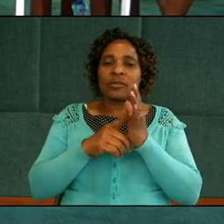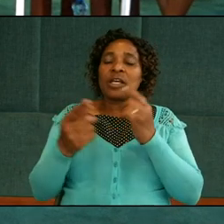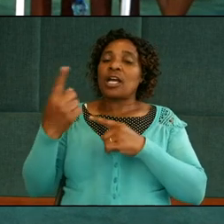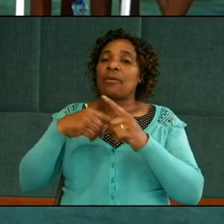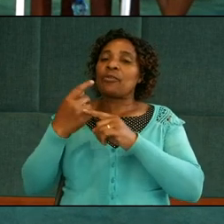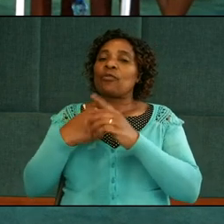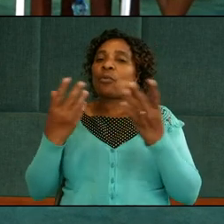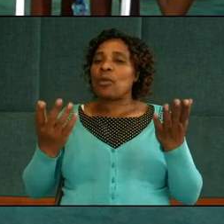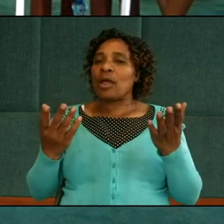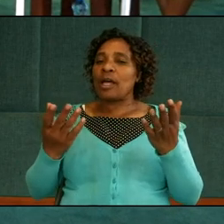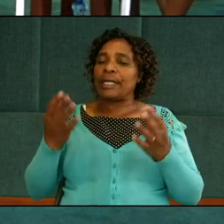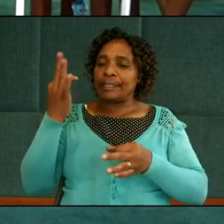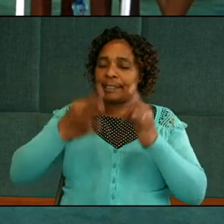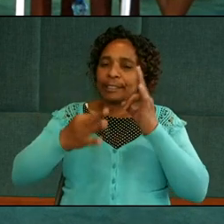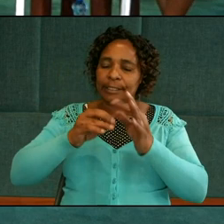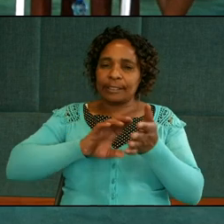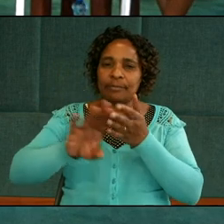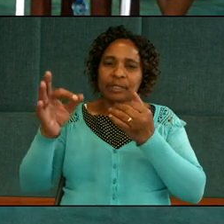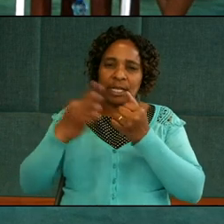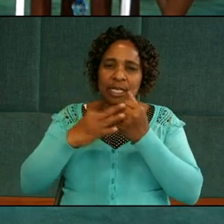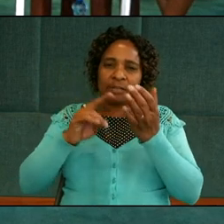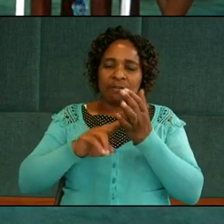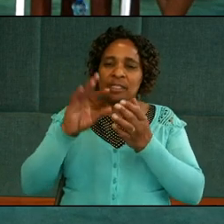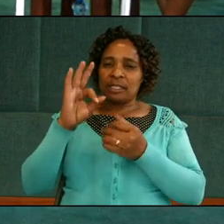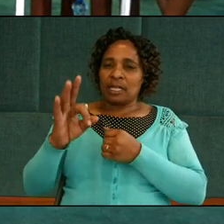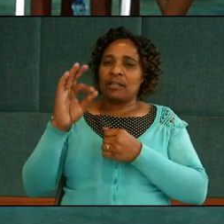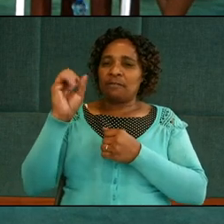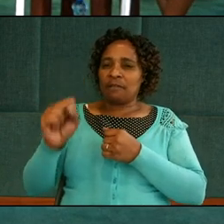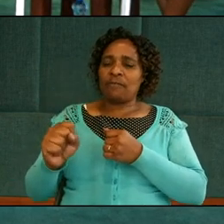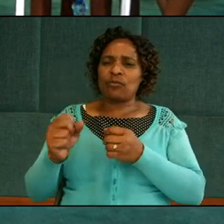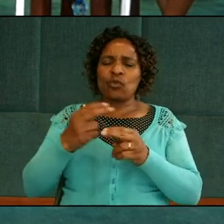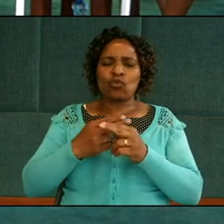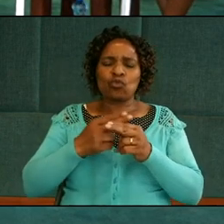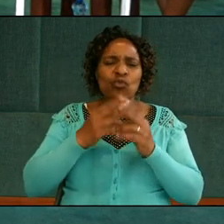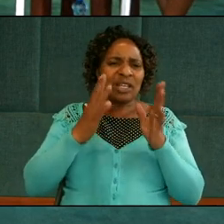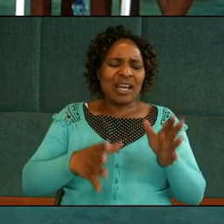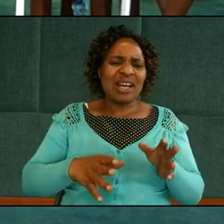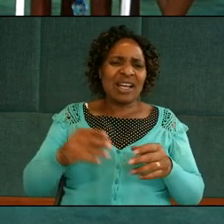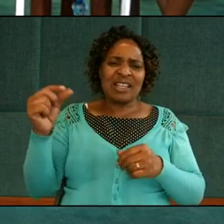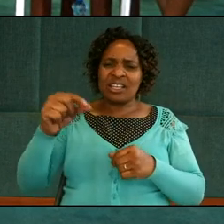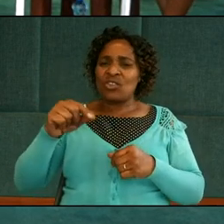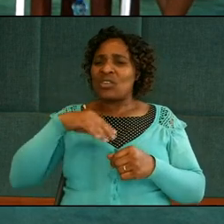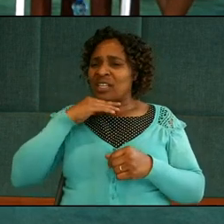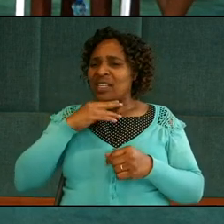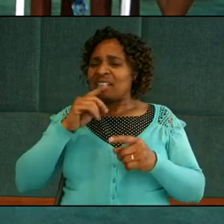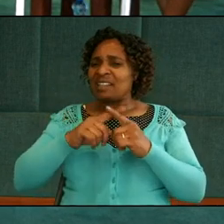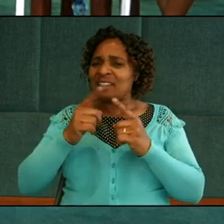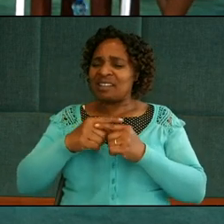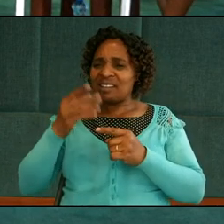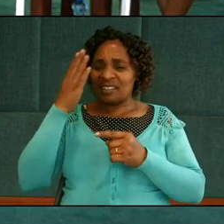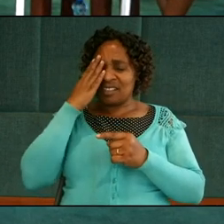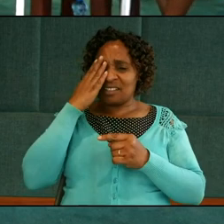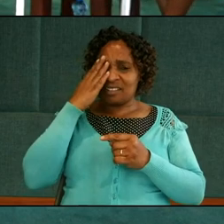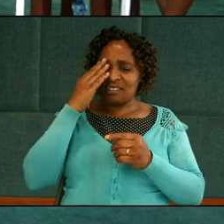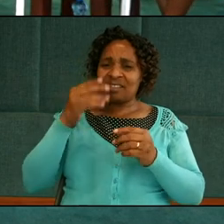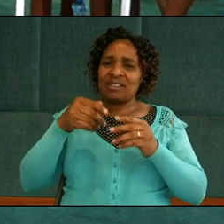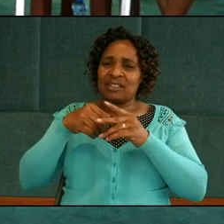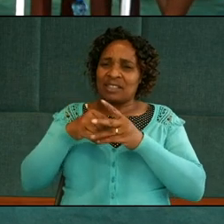comes from Judges chapter 8, verse 35, and says, no sooner had Gideon died than the Israelites set